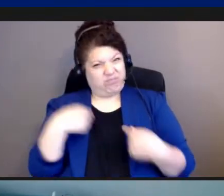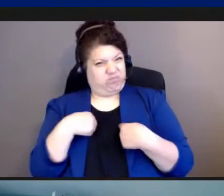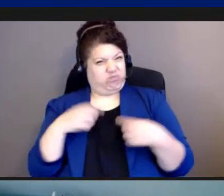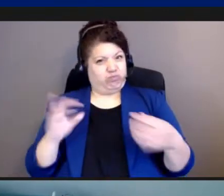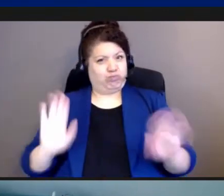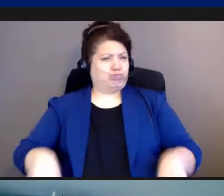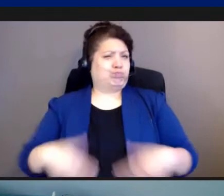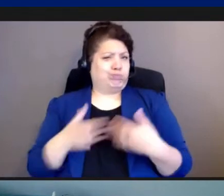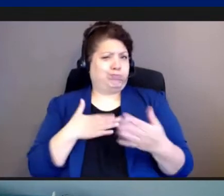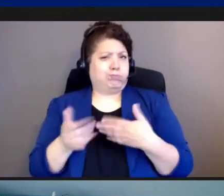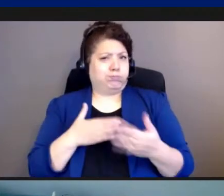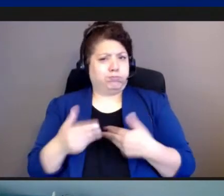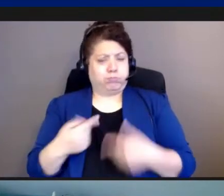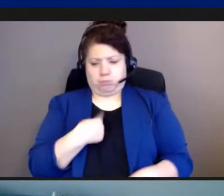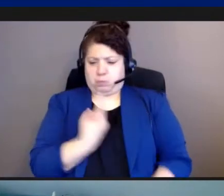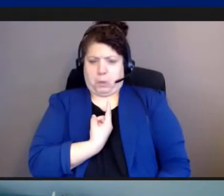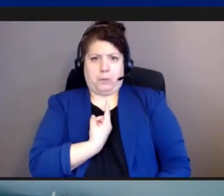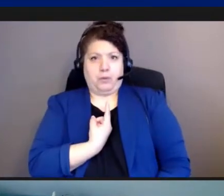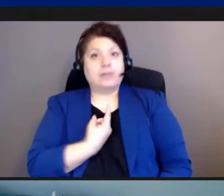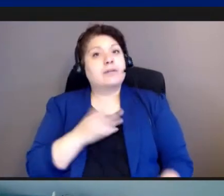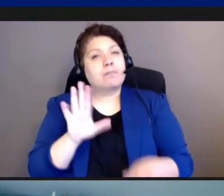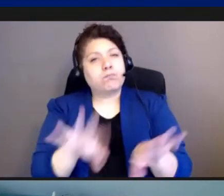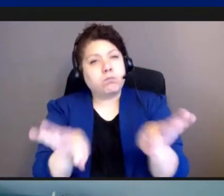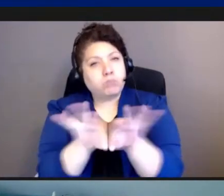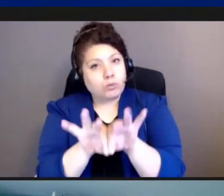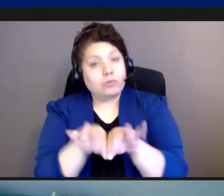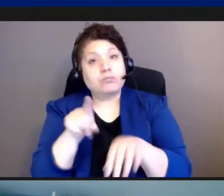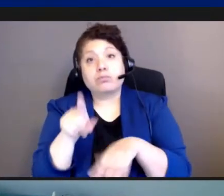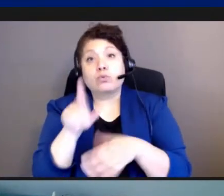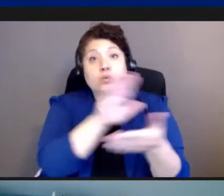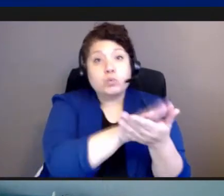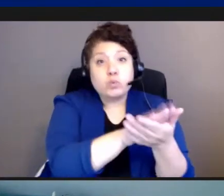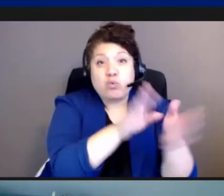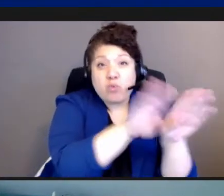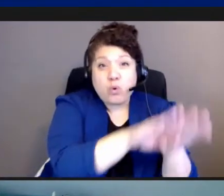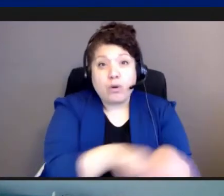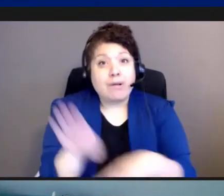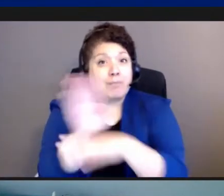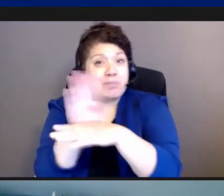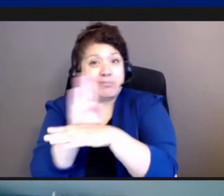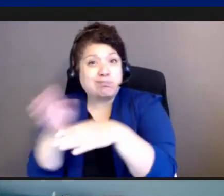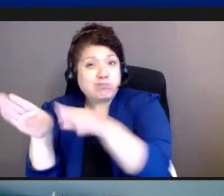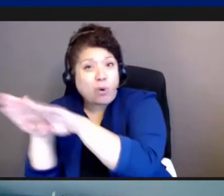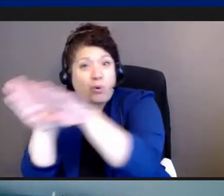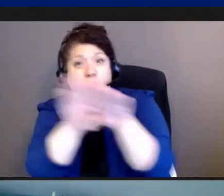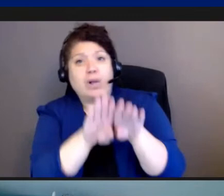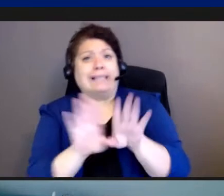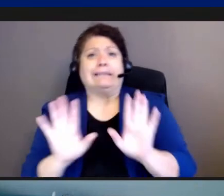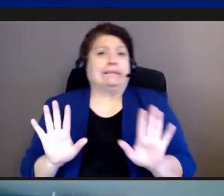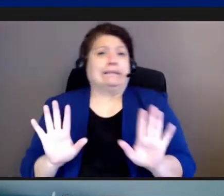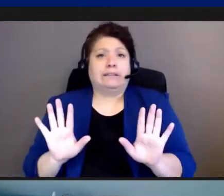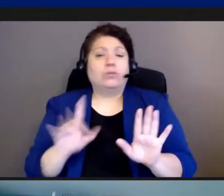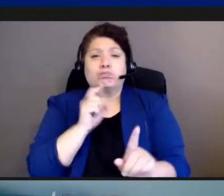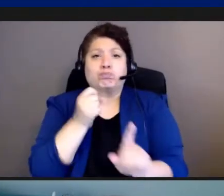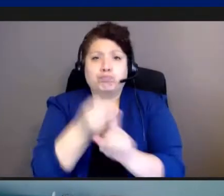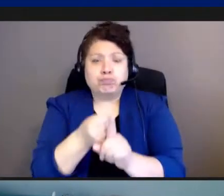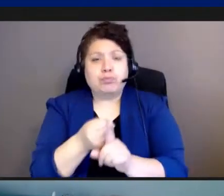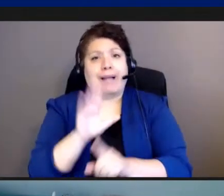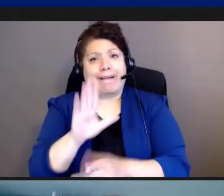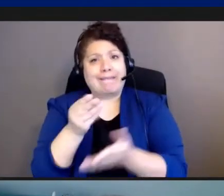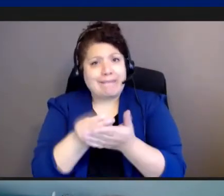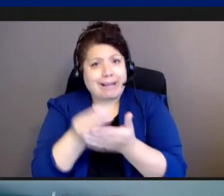really do. No one wants schools or businesses to close. It would have a detrimental impact on the financial and mental health of our